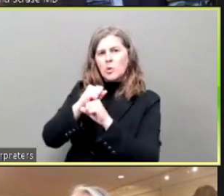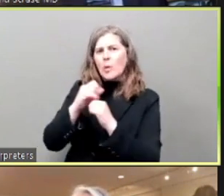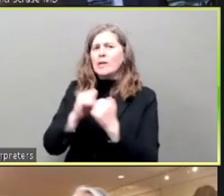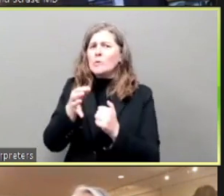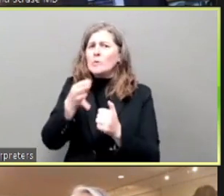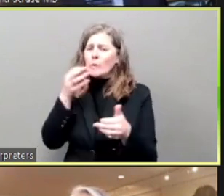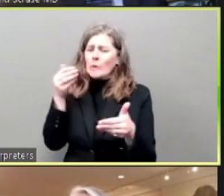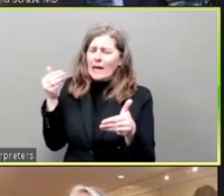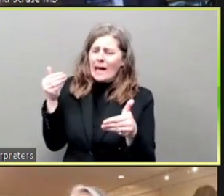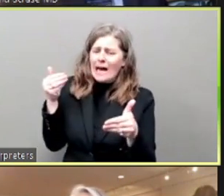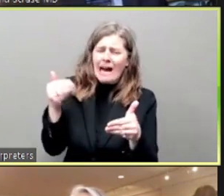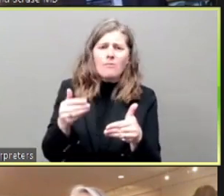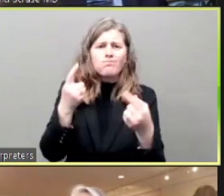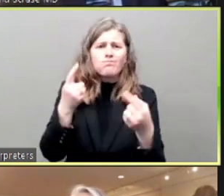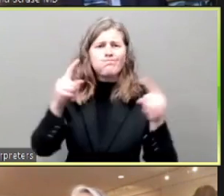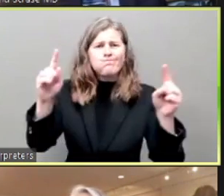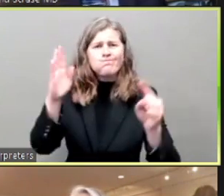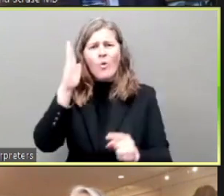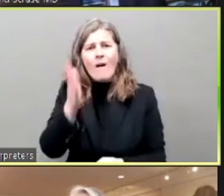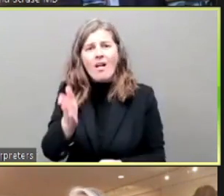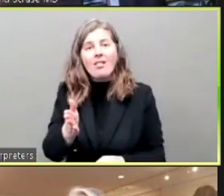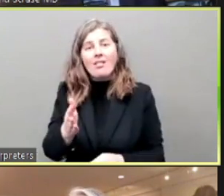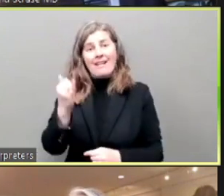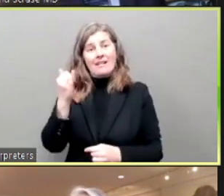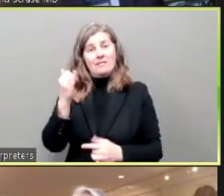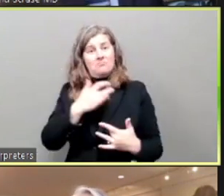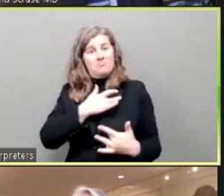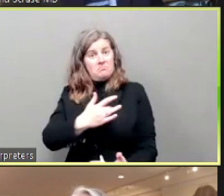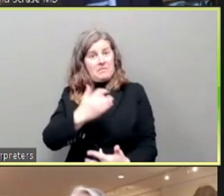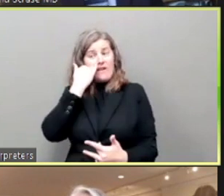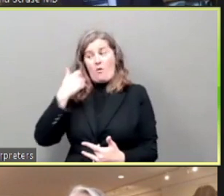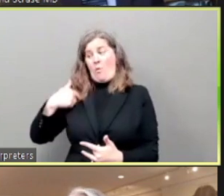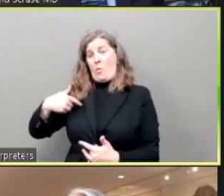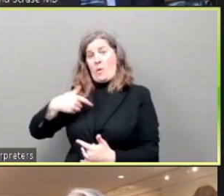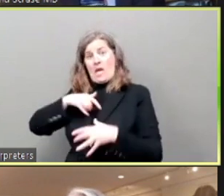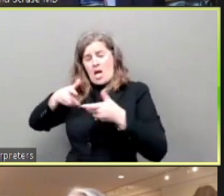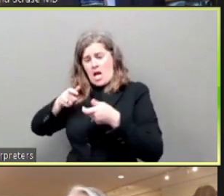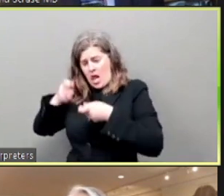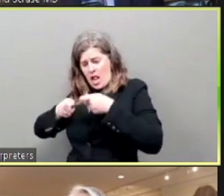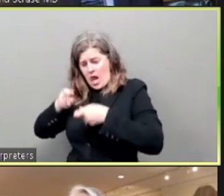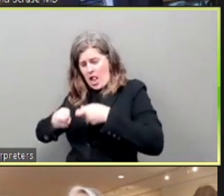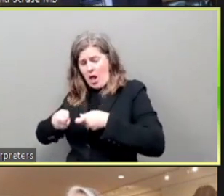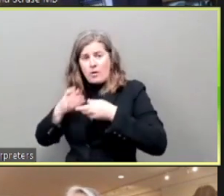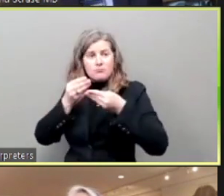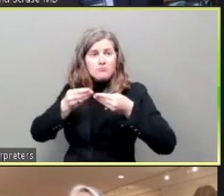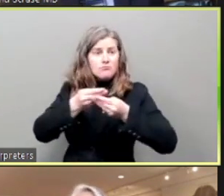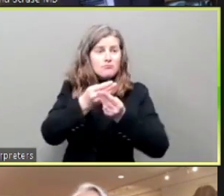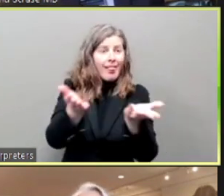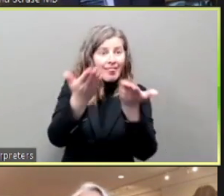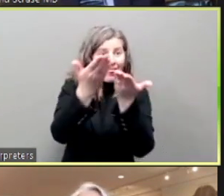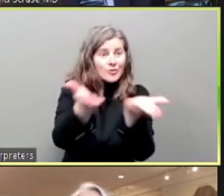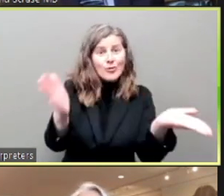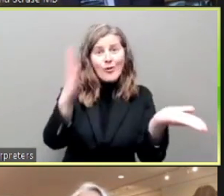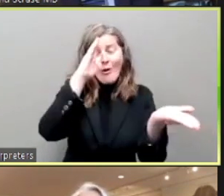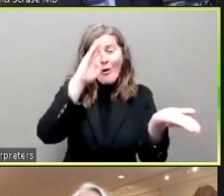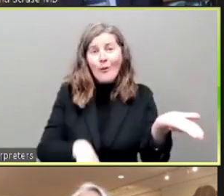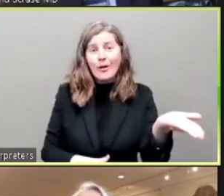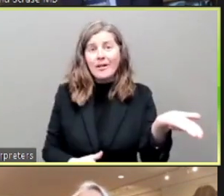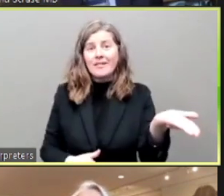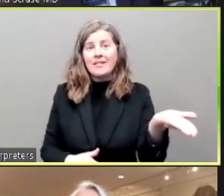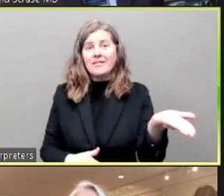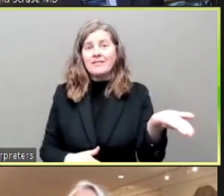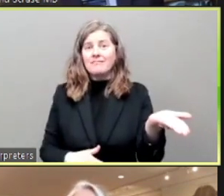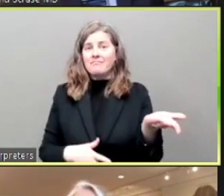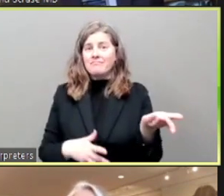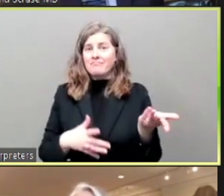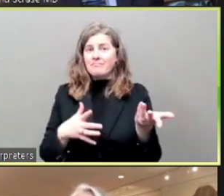stretch. And typically when we make modifications, we alert the general public, and then it's a